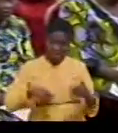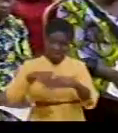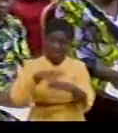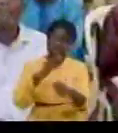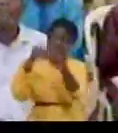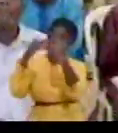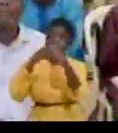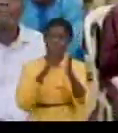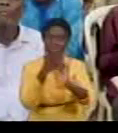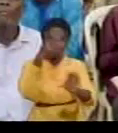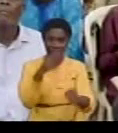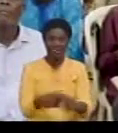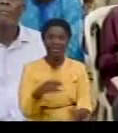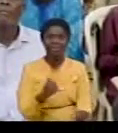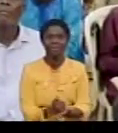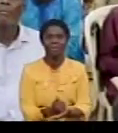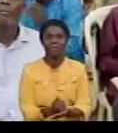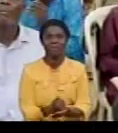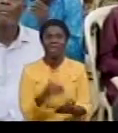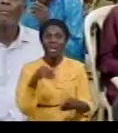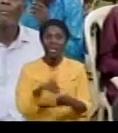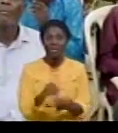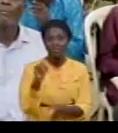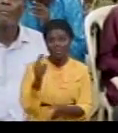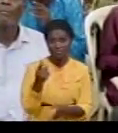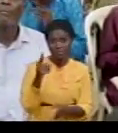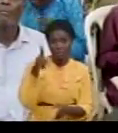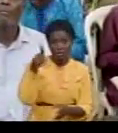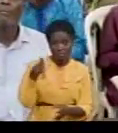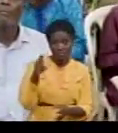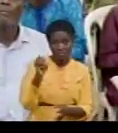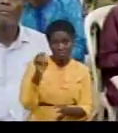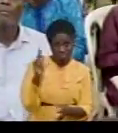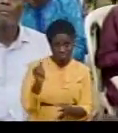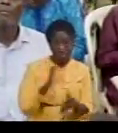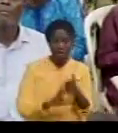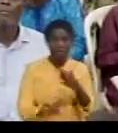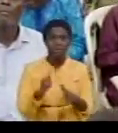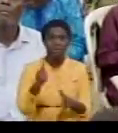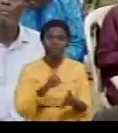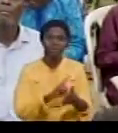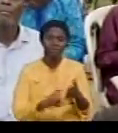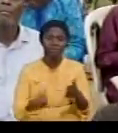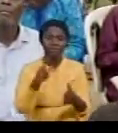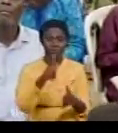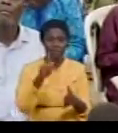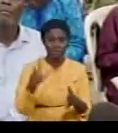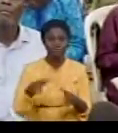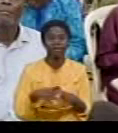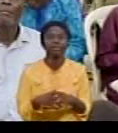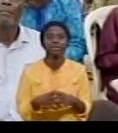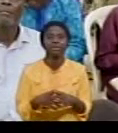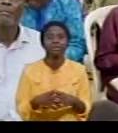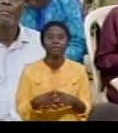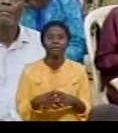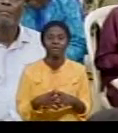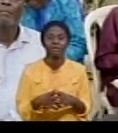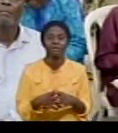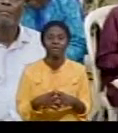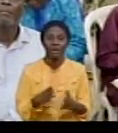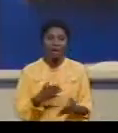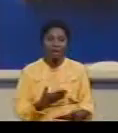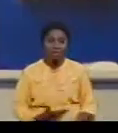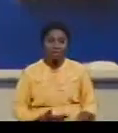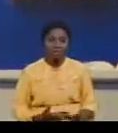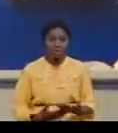of heaven. Look at 1 Peter chapter 1. I'm reading from verse 23 there. born